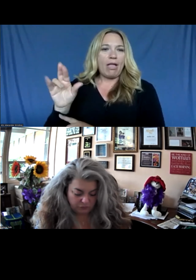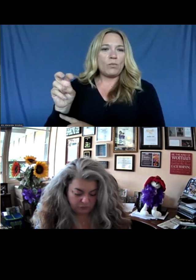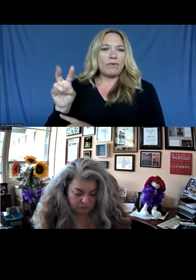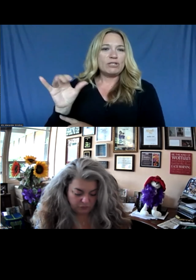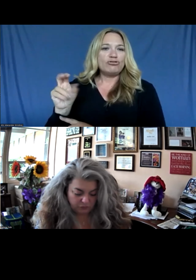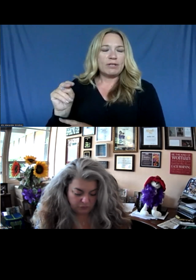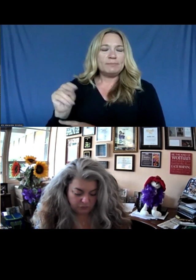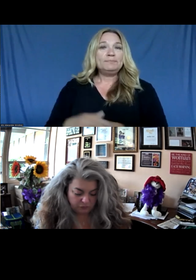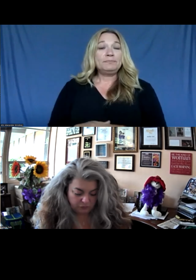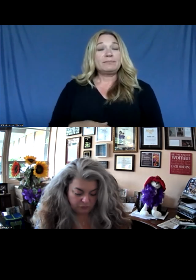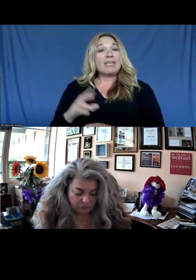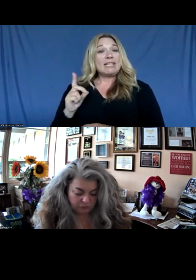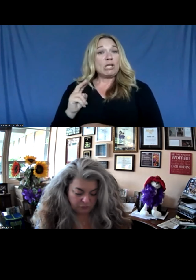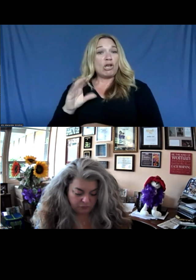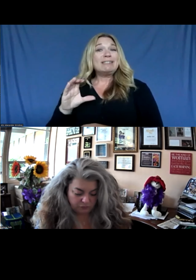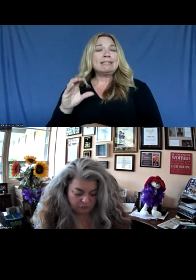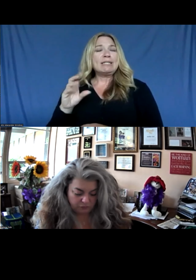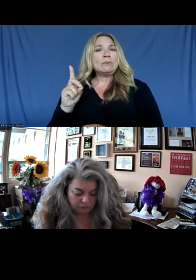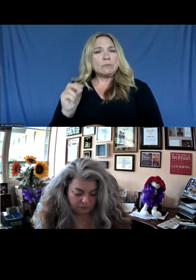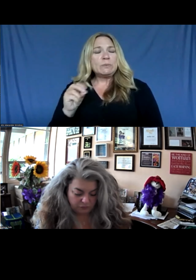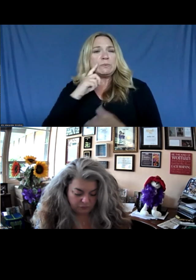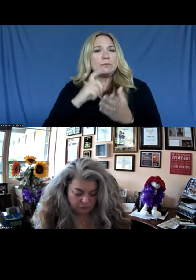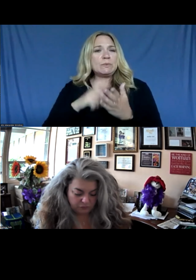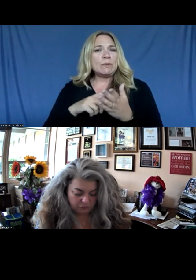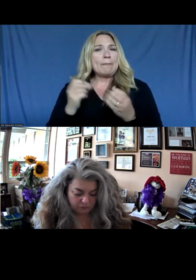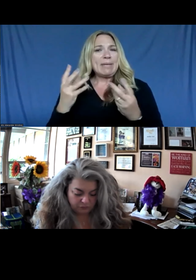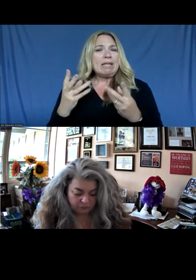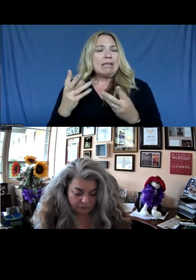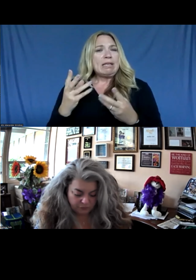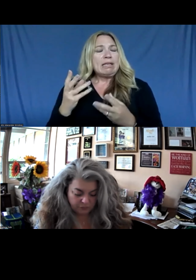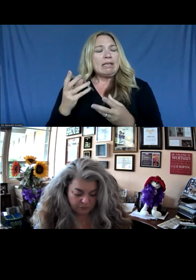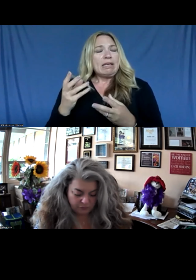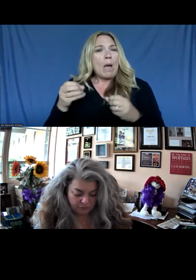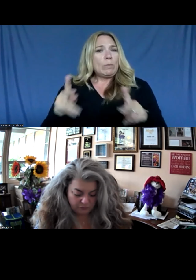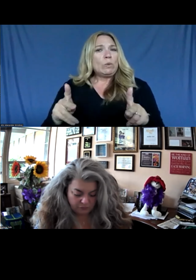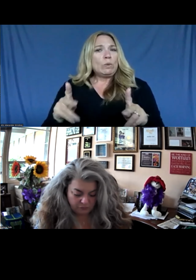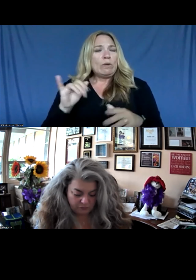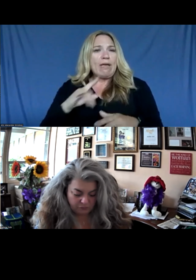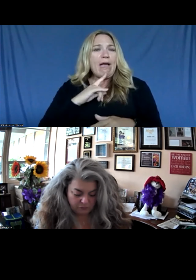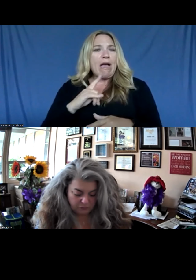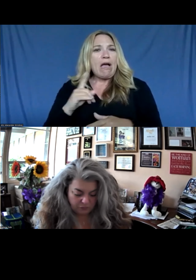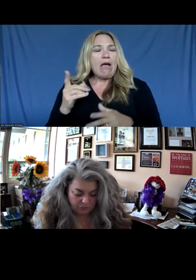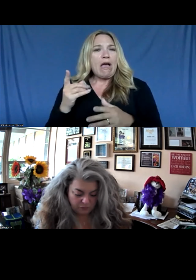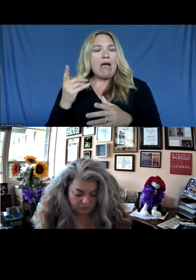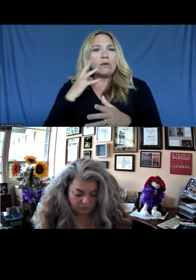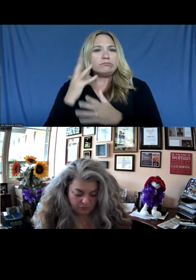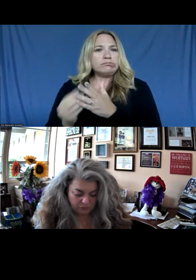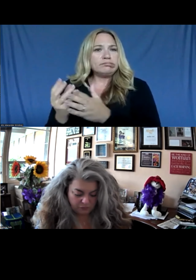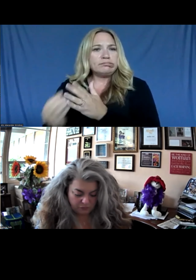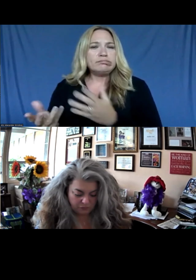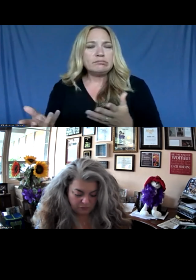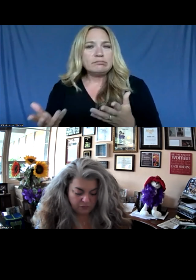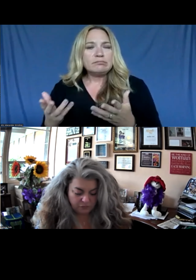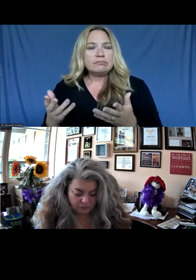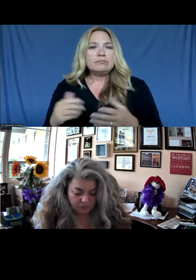DRC does see missed opportunities to make some significant investments in our long-term service